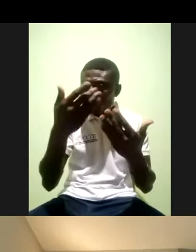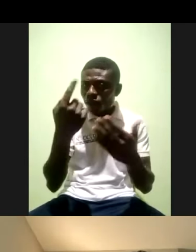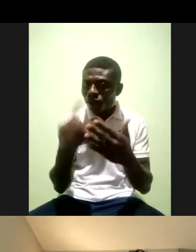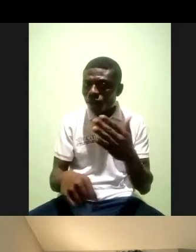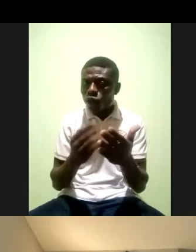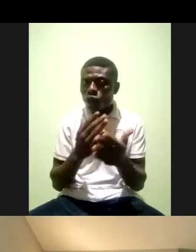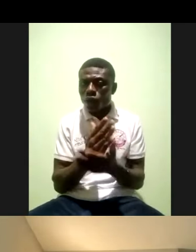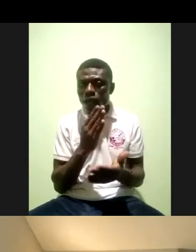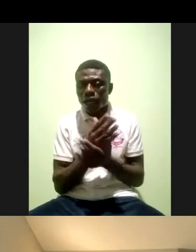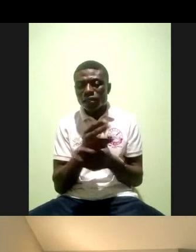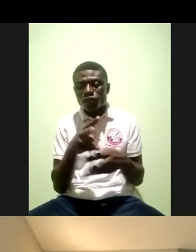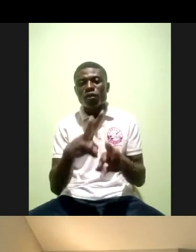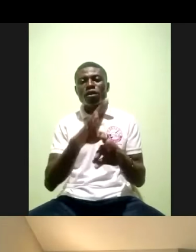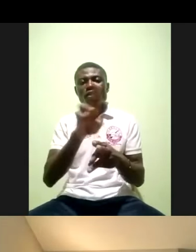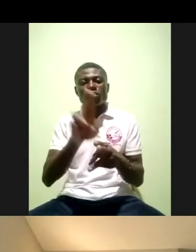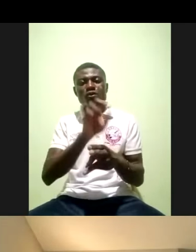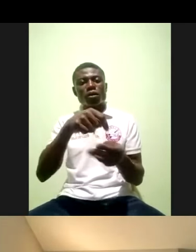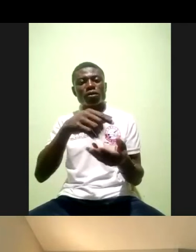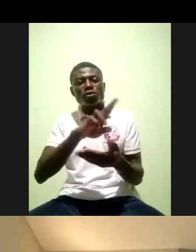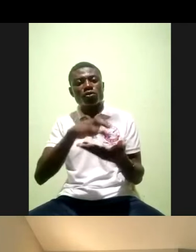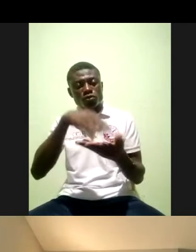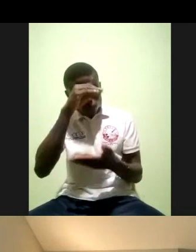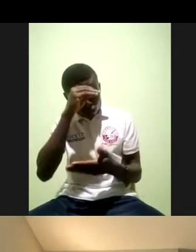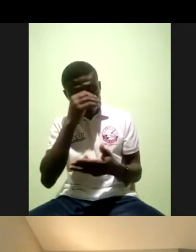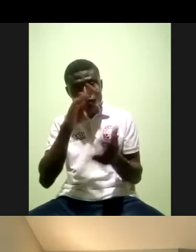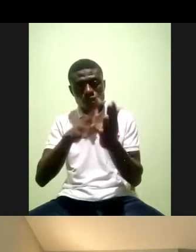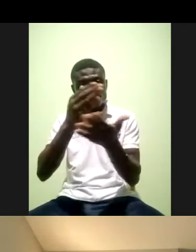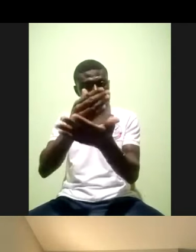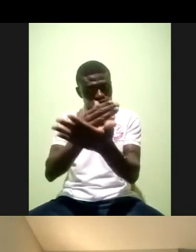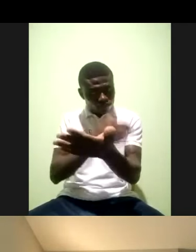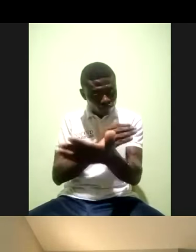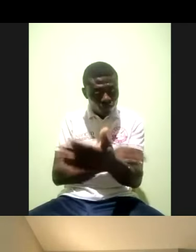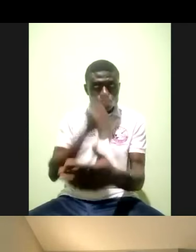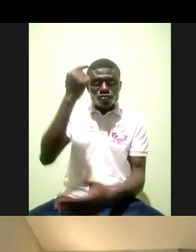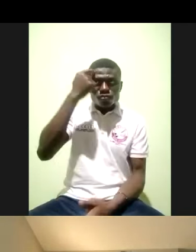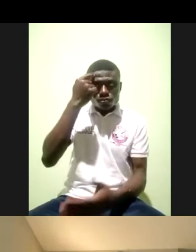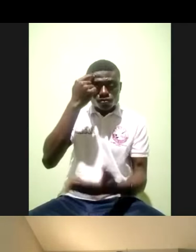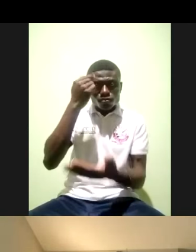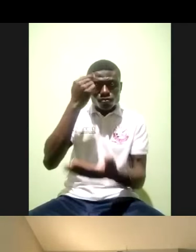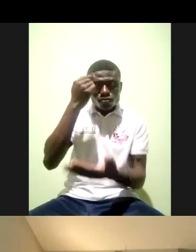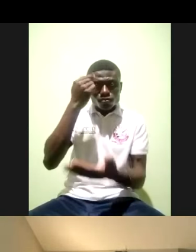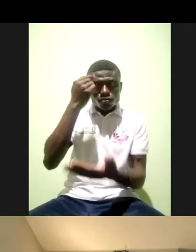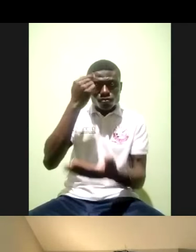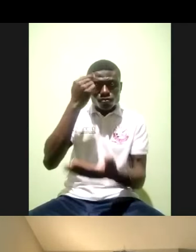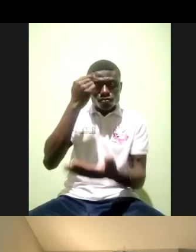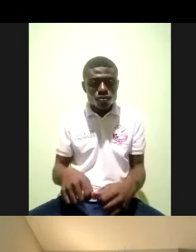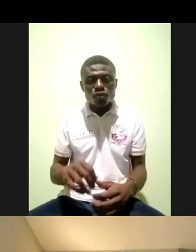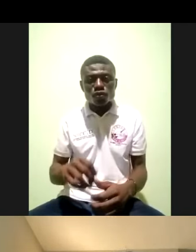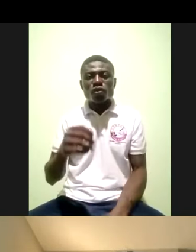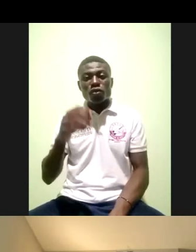of strategies to improve their cognitive abilities as well as perceptual motor skill